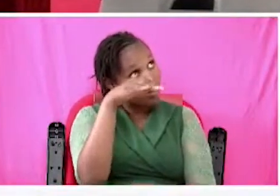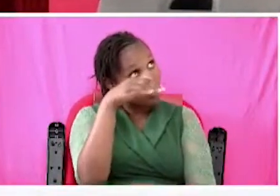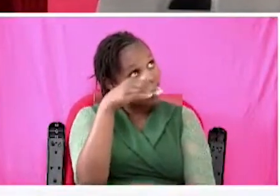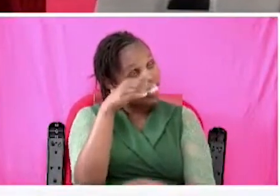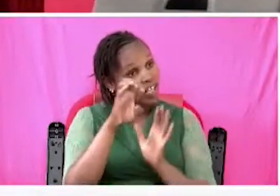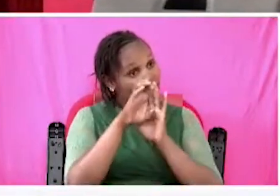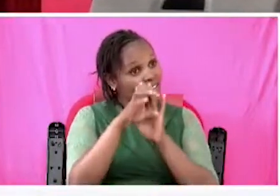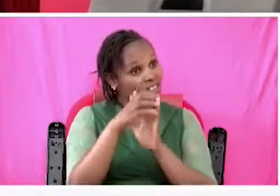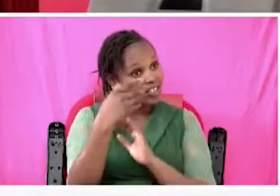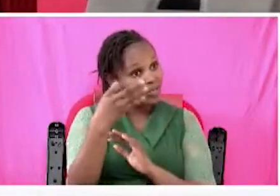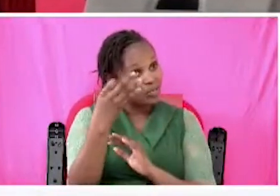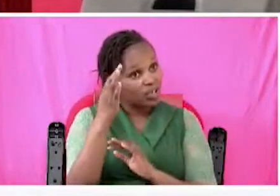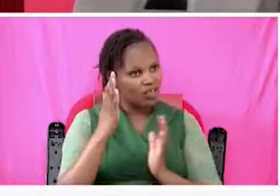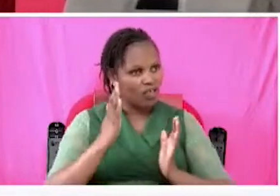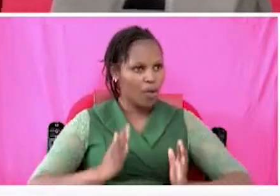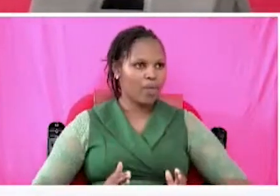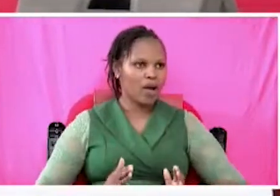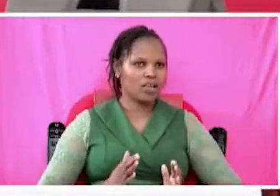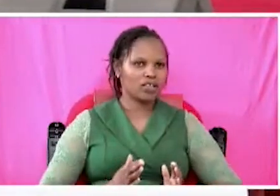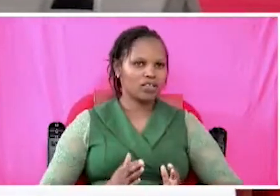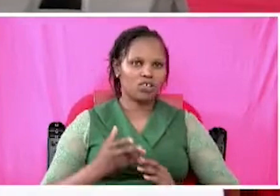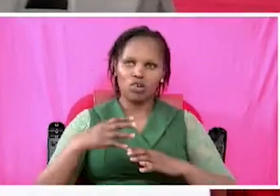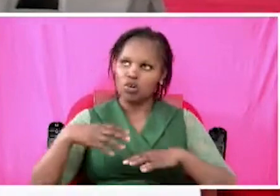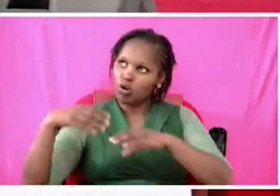Says, that is okay. Go tell